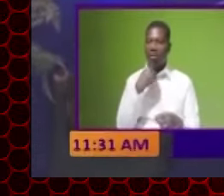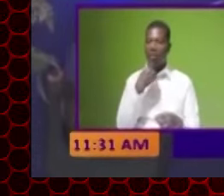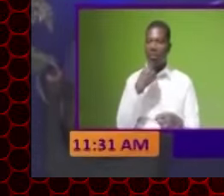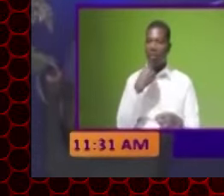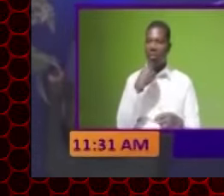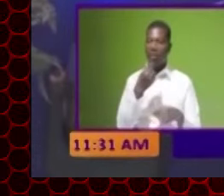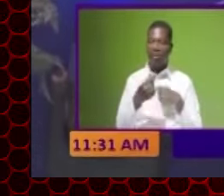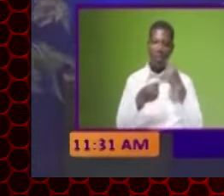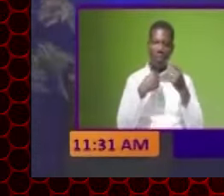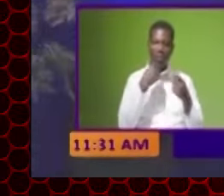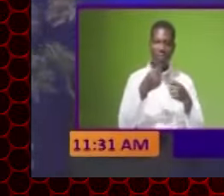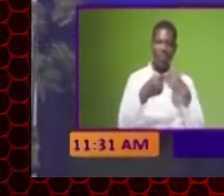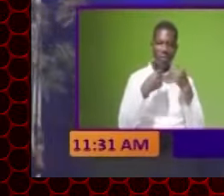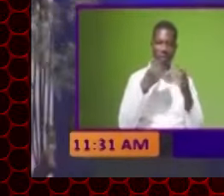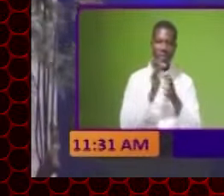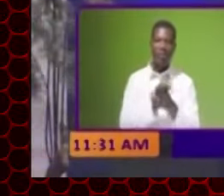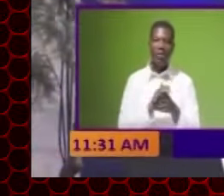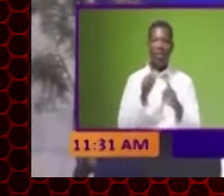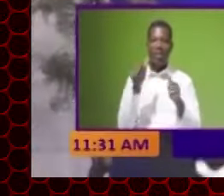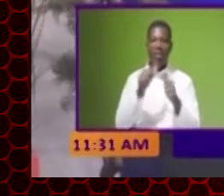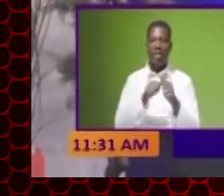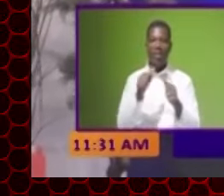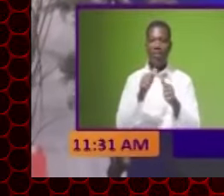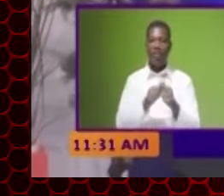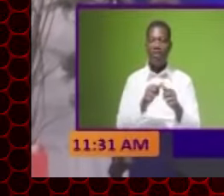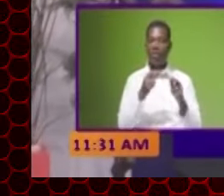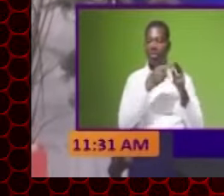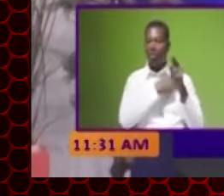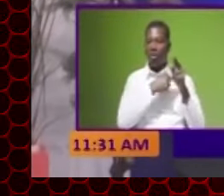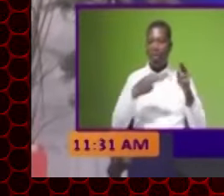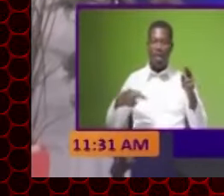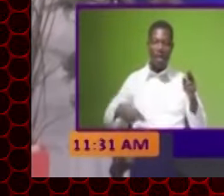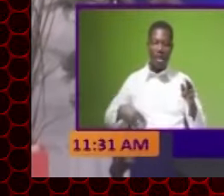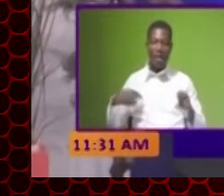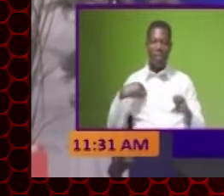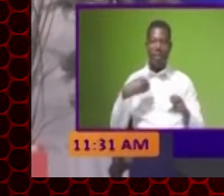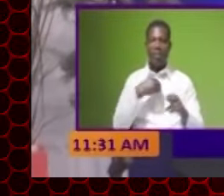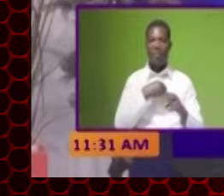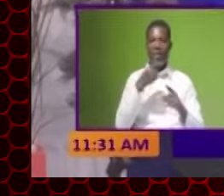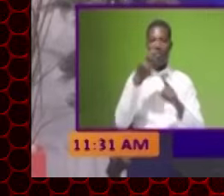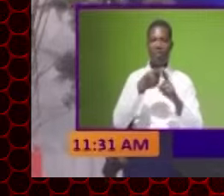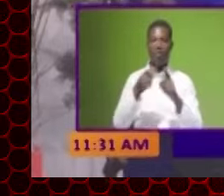Philadelphia dishebiara frina.